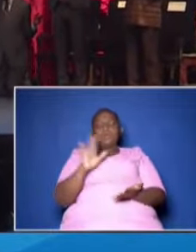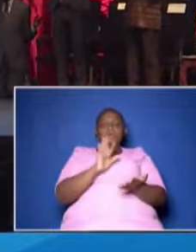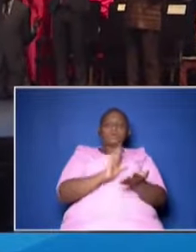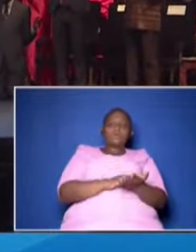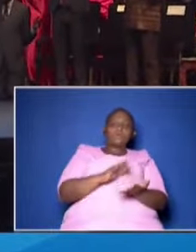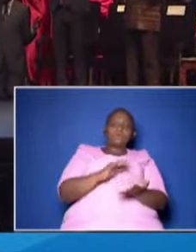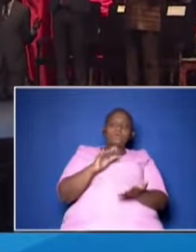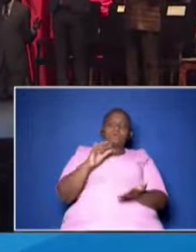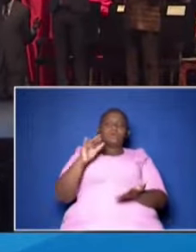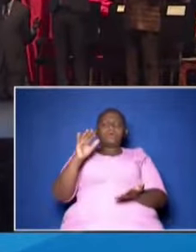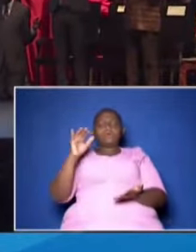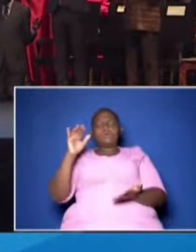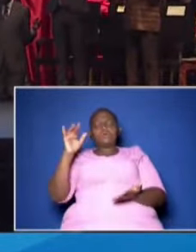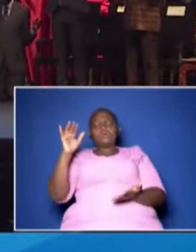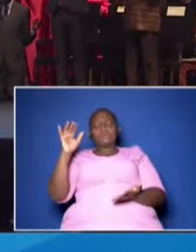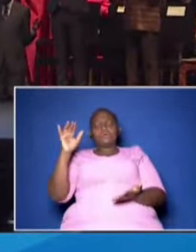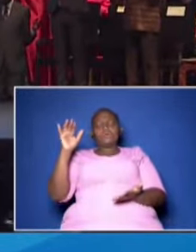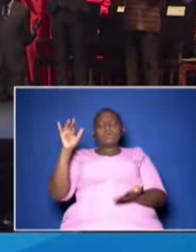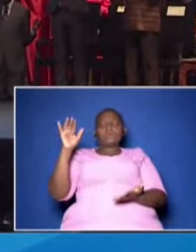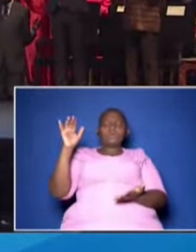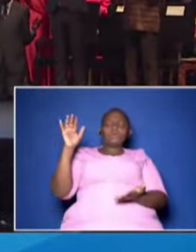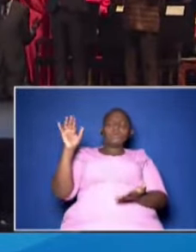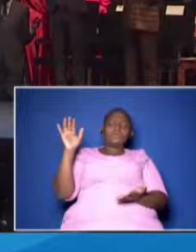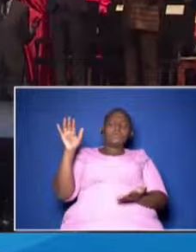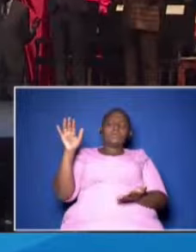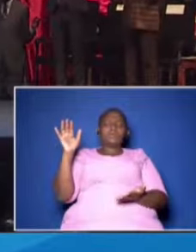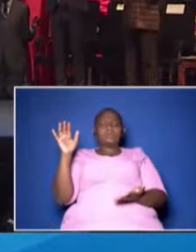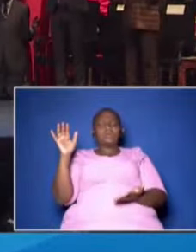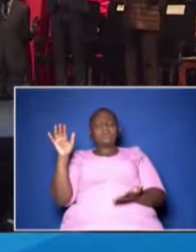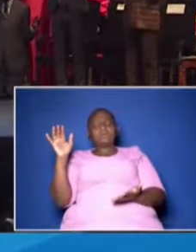glor glor